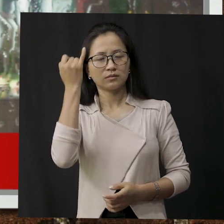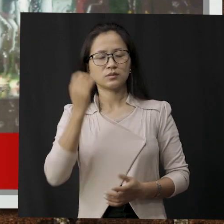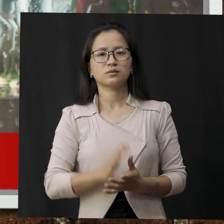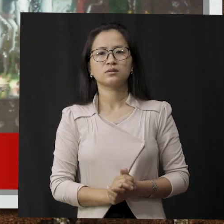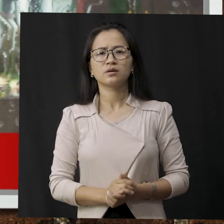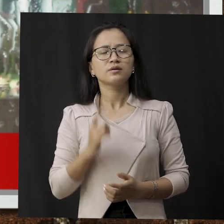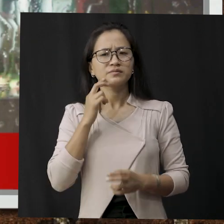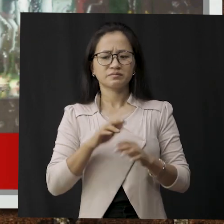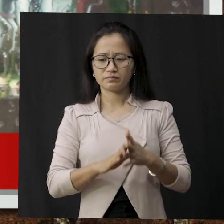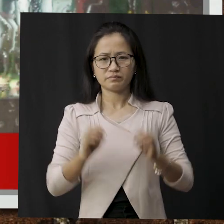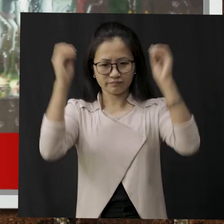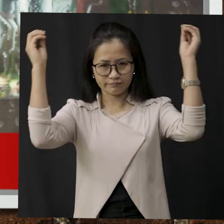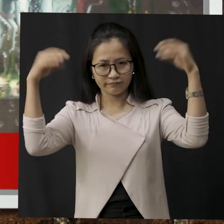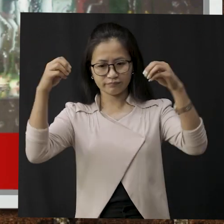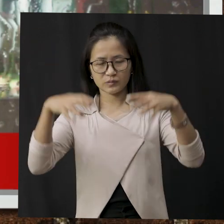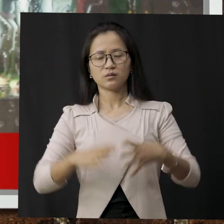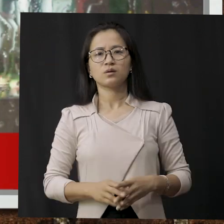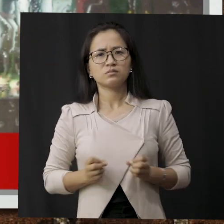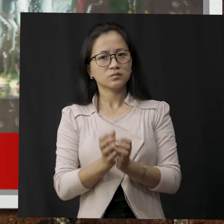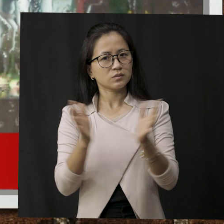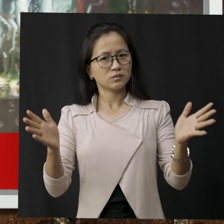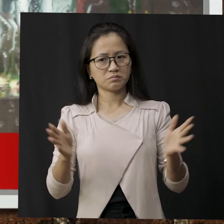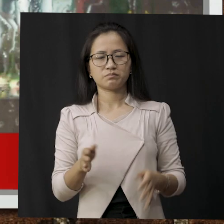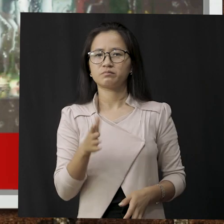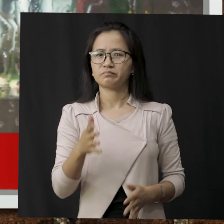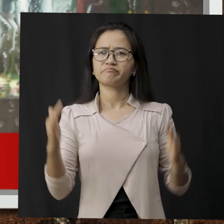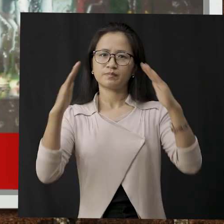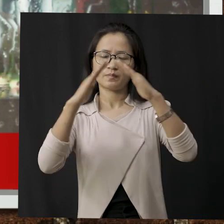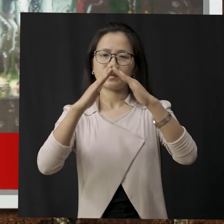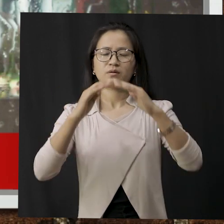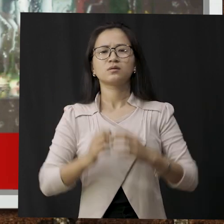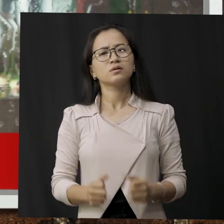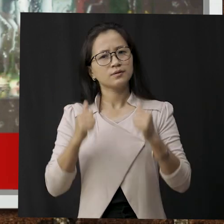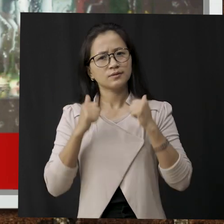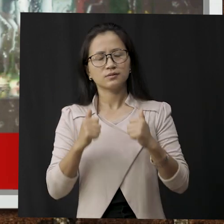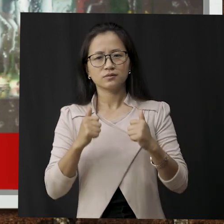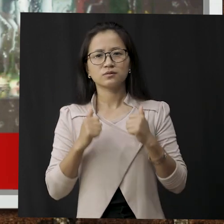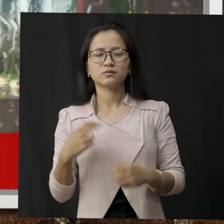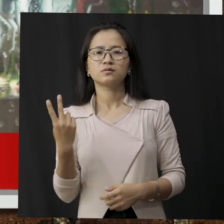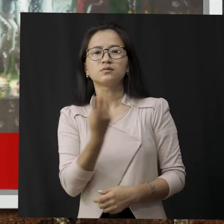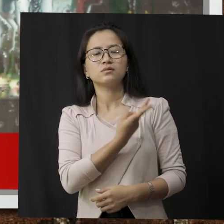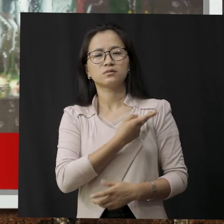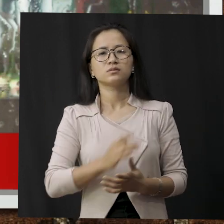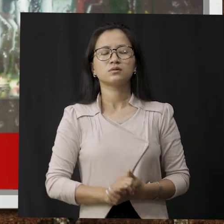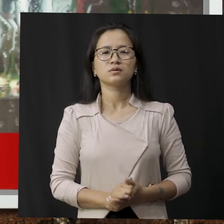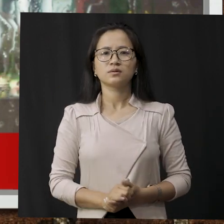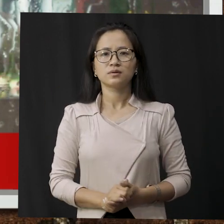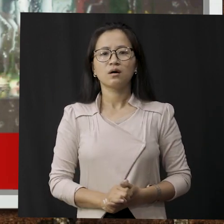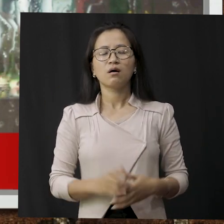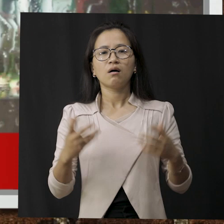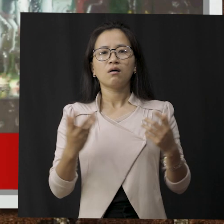if it's raining and we are without a roof, without shelter? It'll be difficult for us, right?